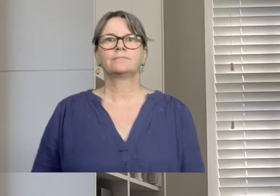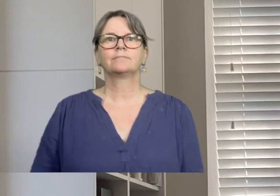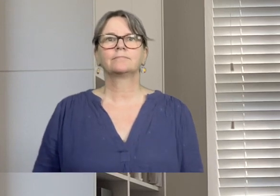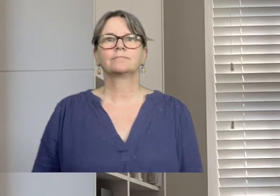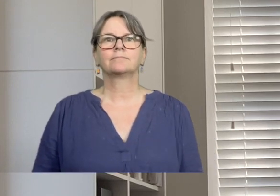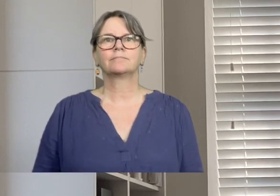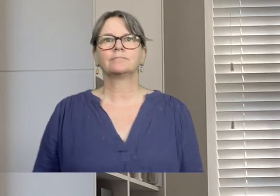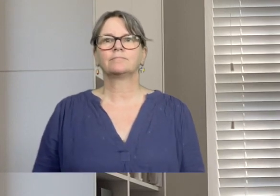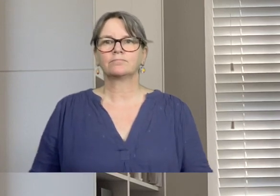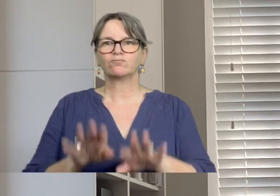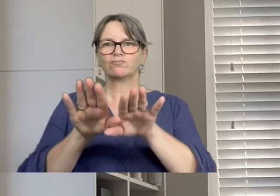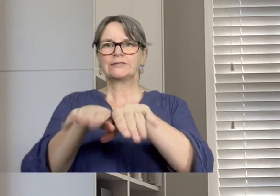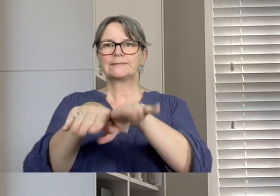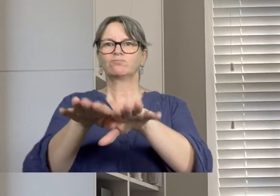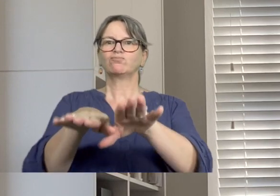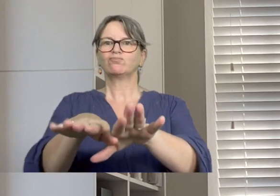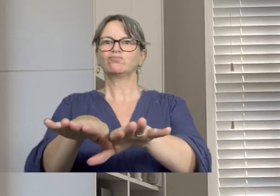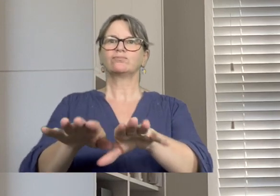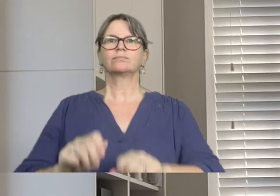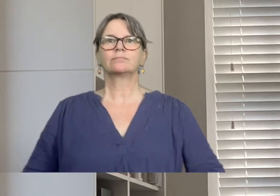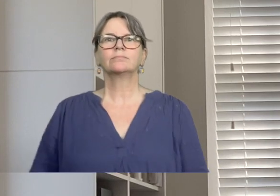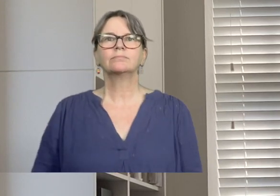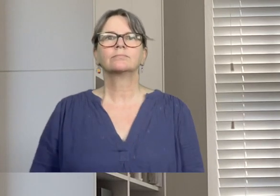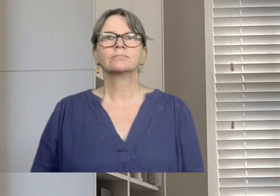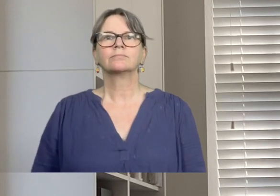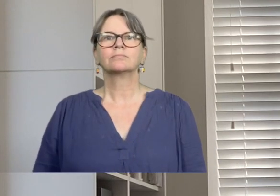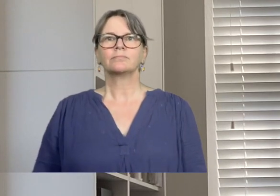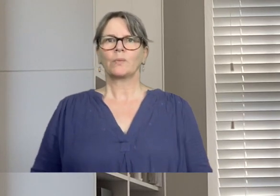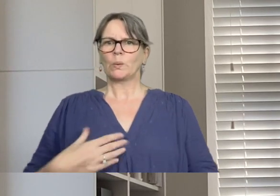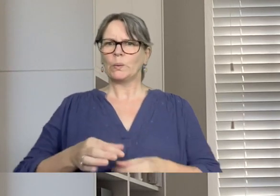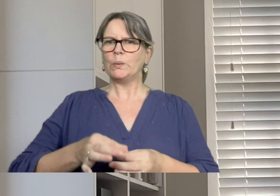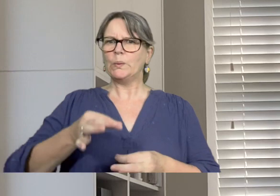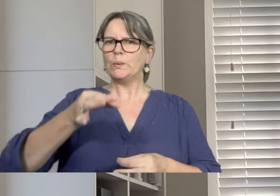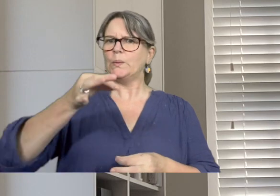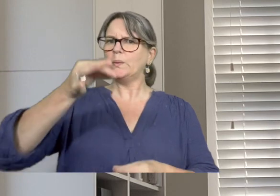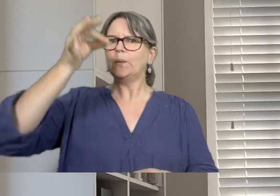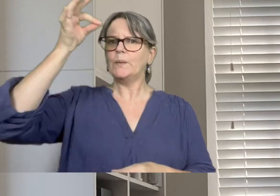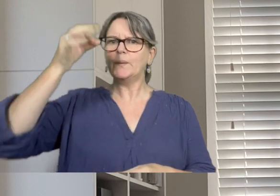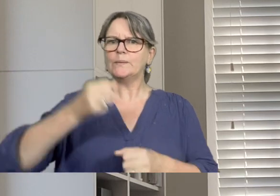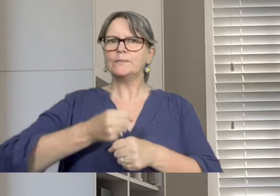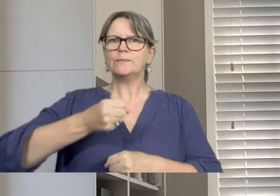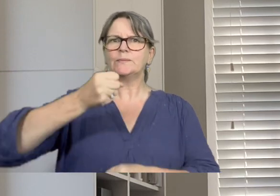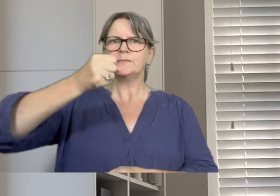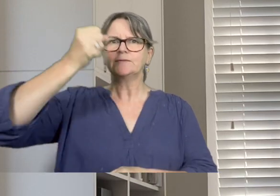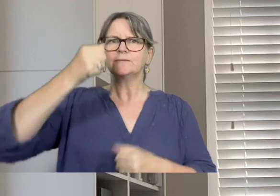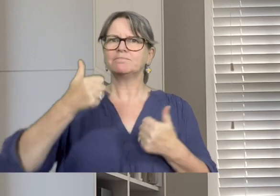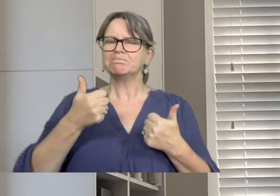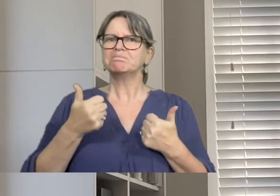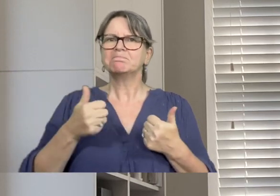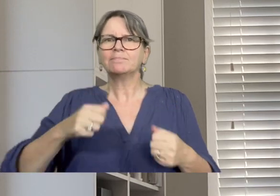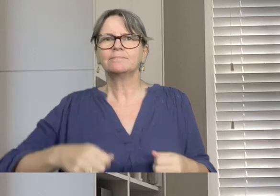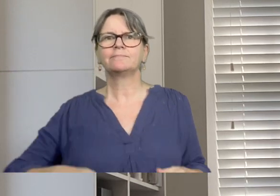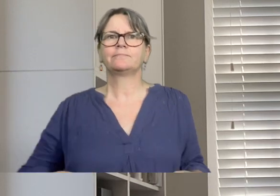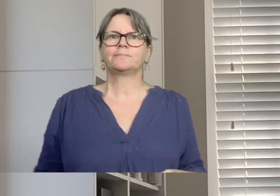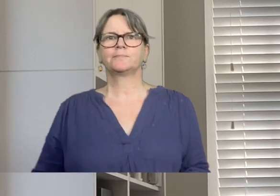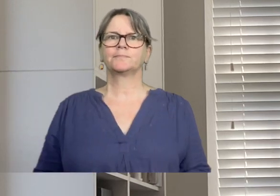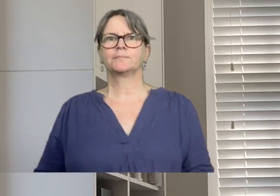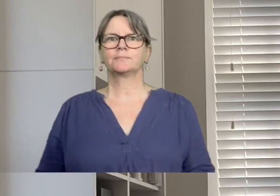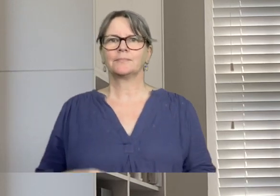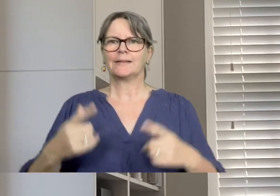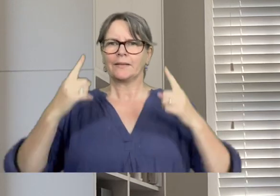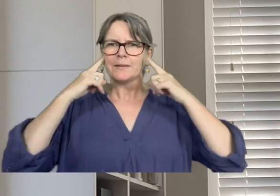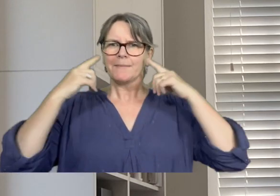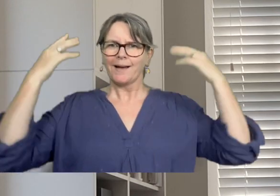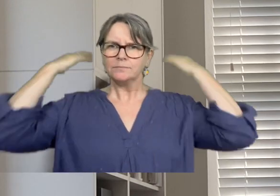down. Send those feet out in front of you. We're going to combine everything together. We've got our little bit of spine stretch with that little bit of use of oblique.